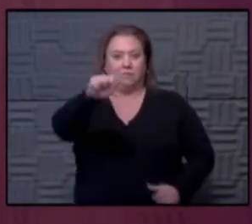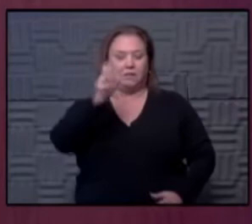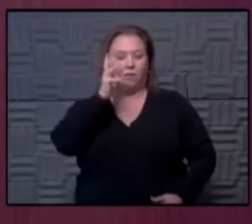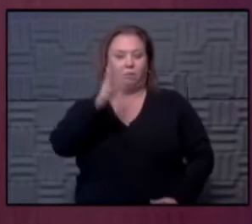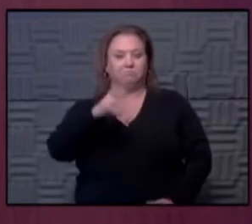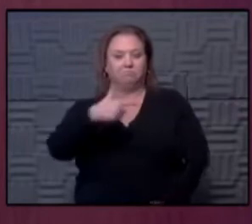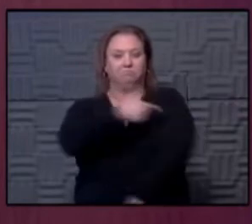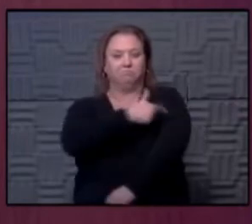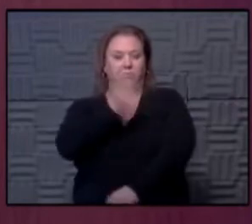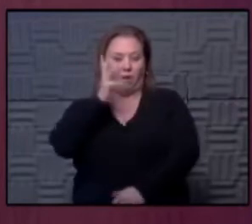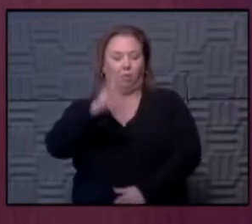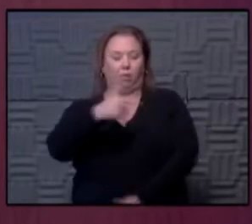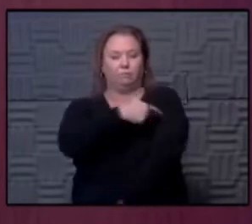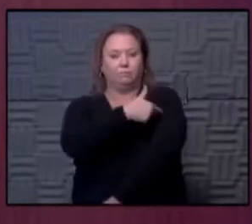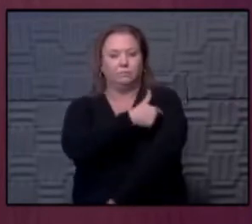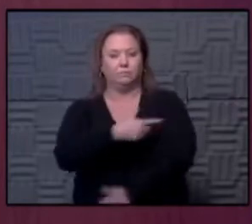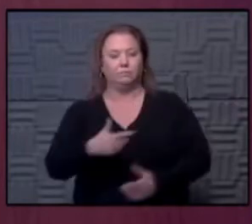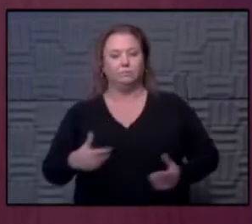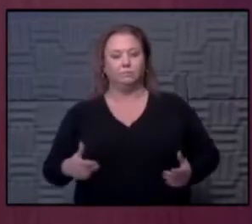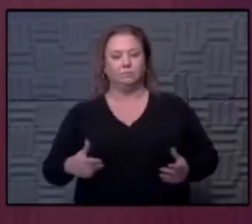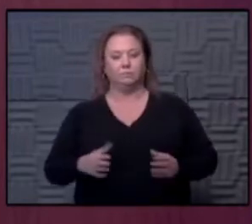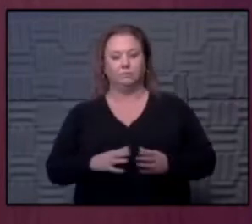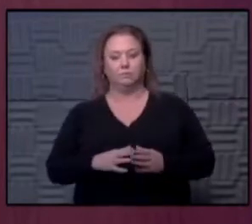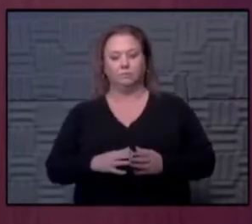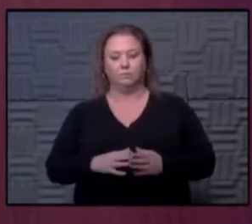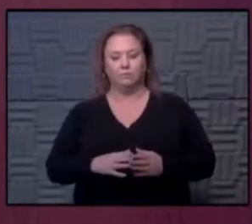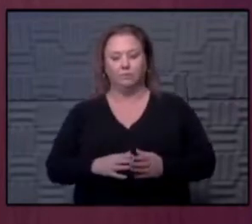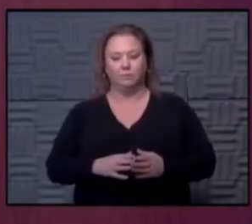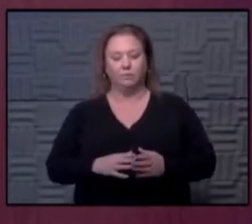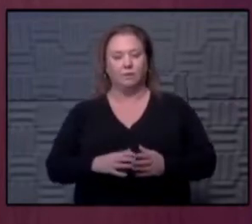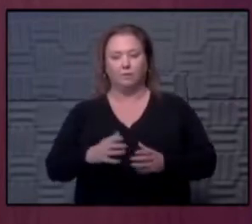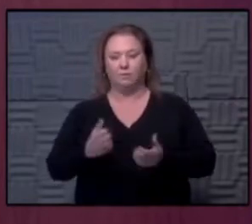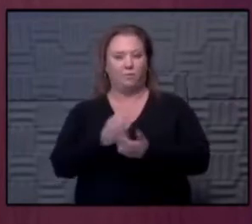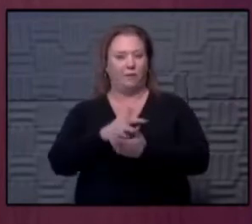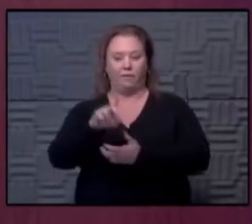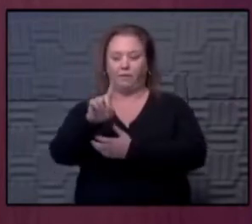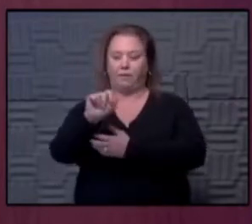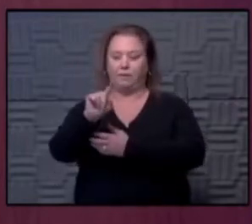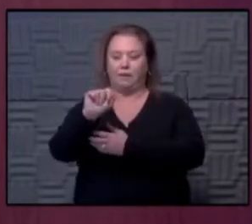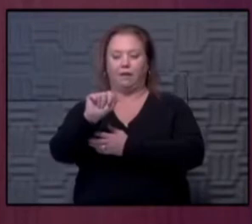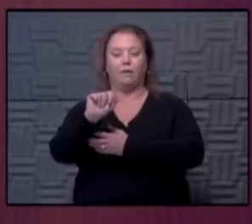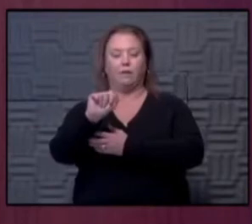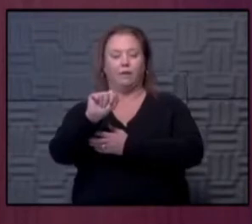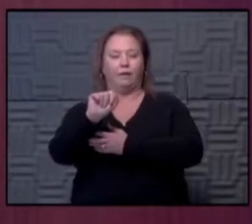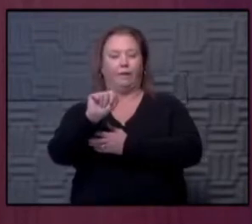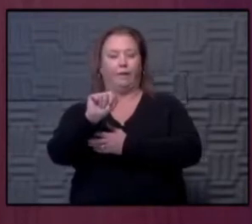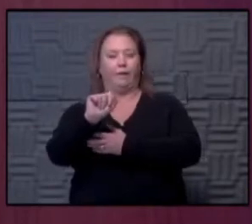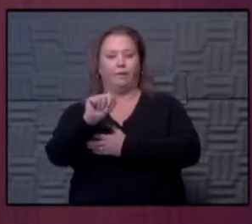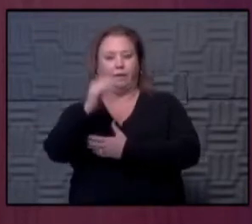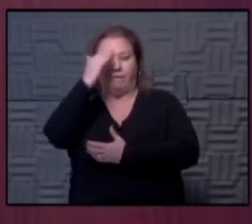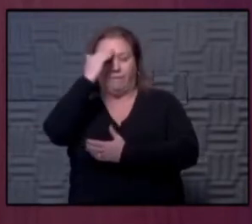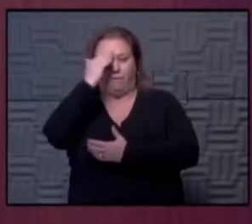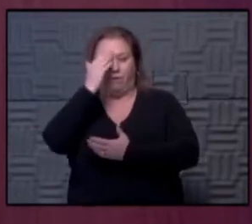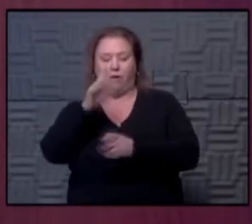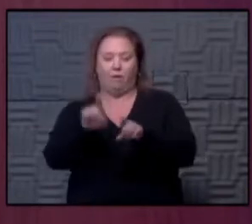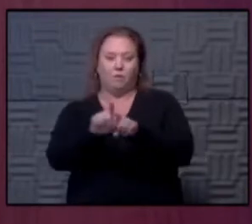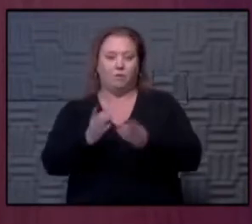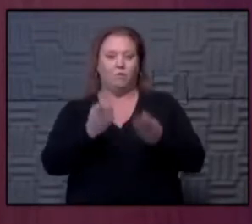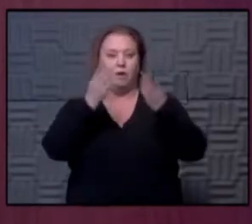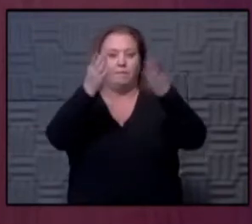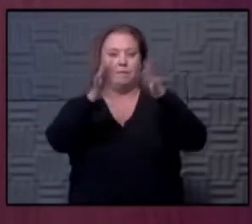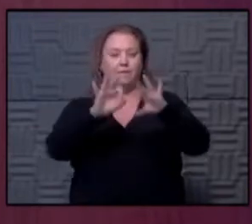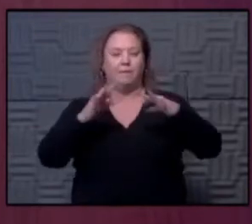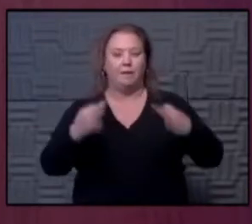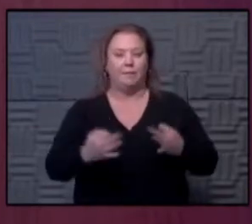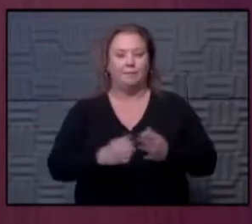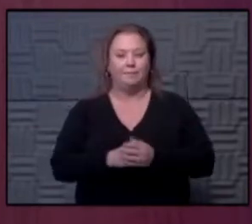yes. I would take this based on what we know and or recommend a family member to take it. So we believe